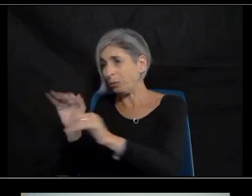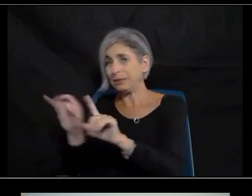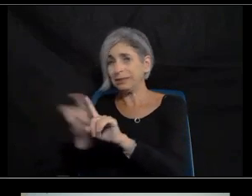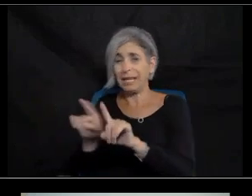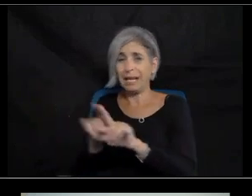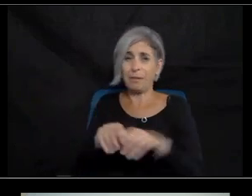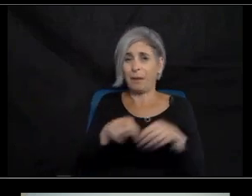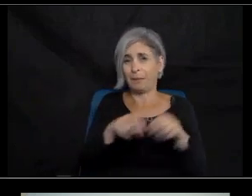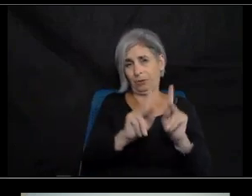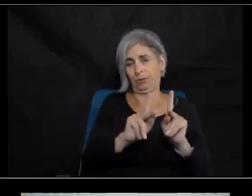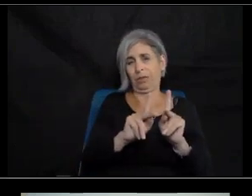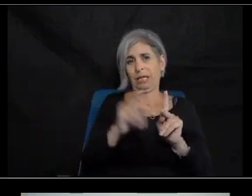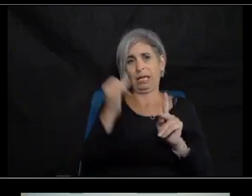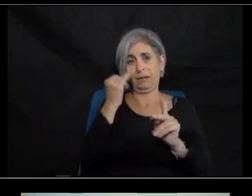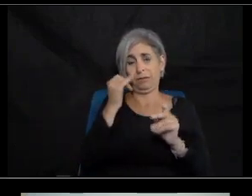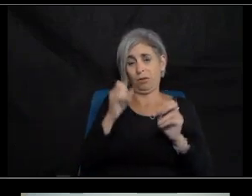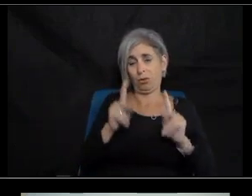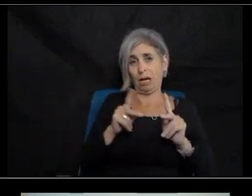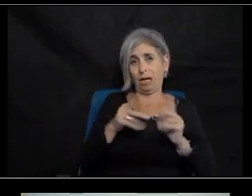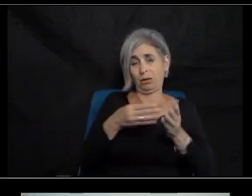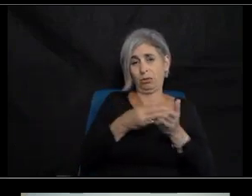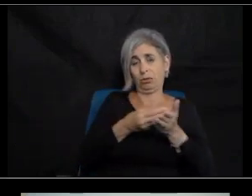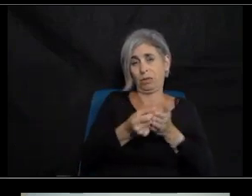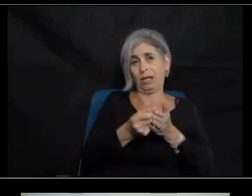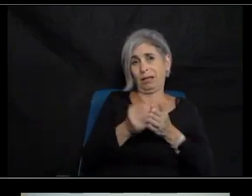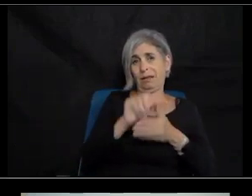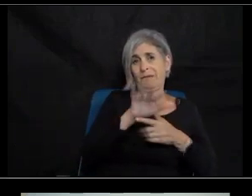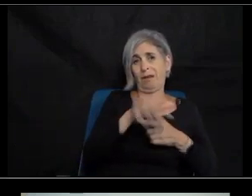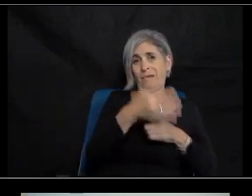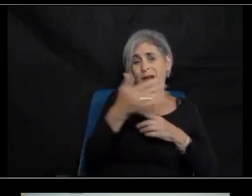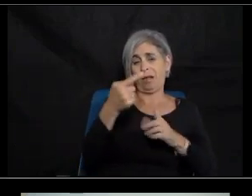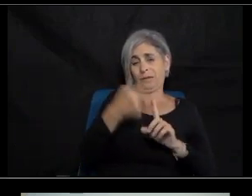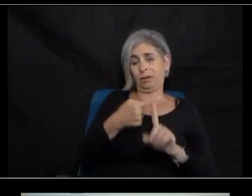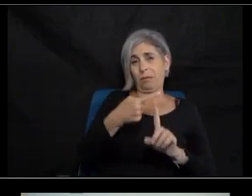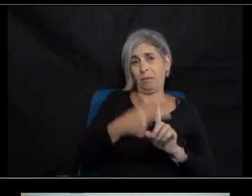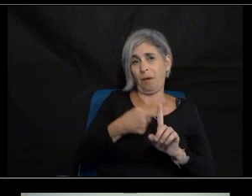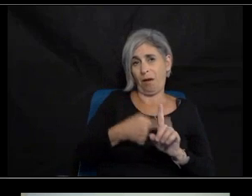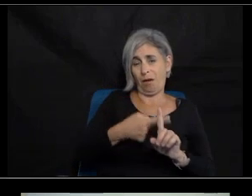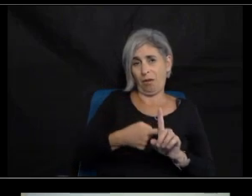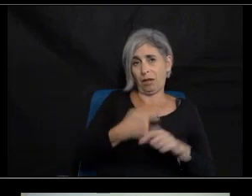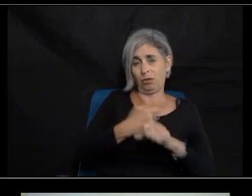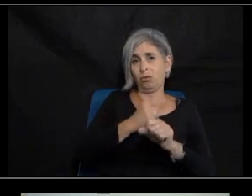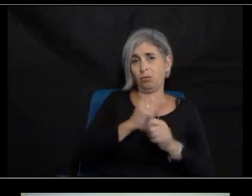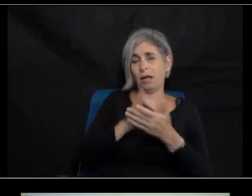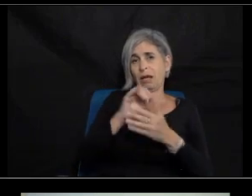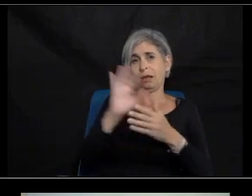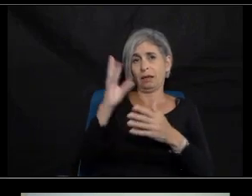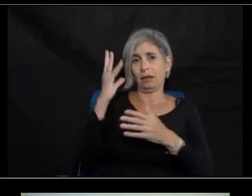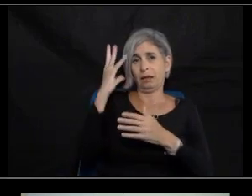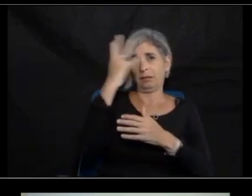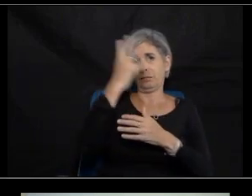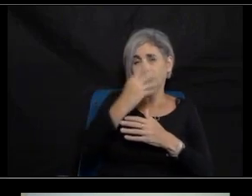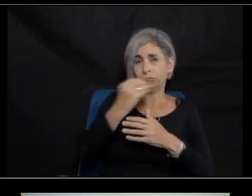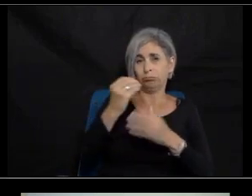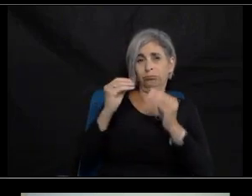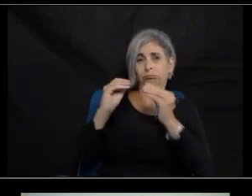want to, are okay with spending $60 a year or $5 a month to make the city of Boynton Beach a little bit